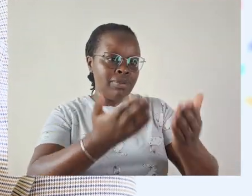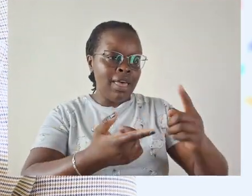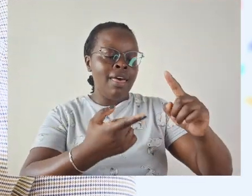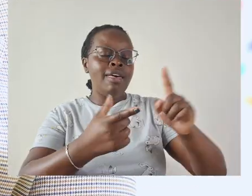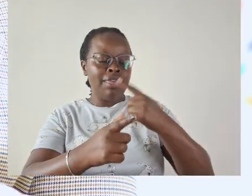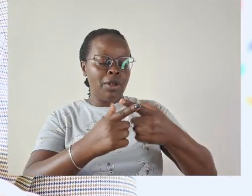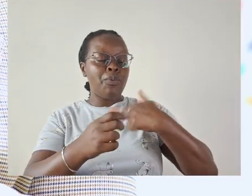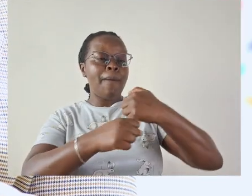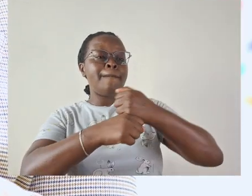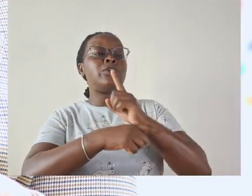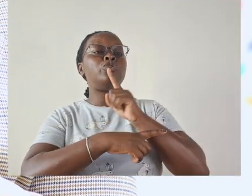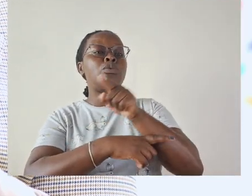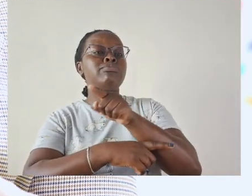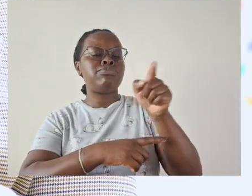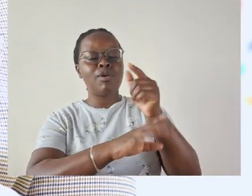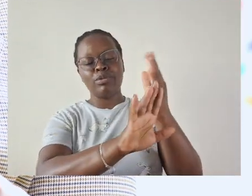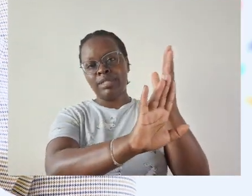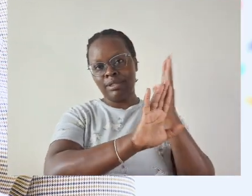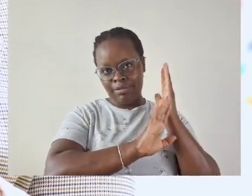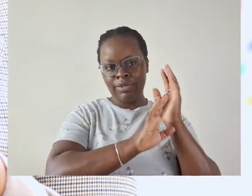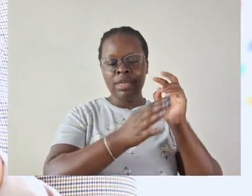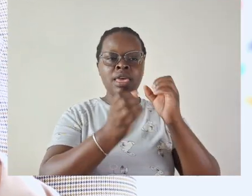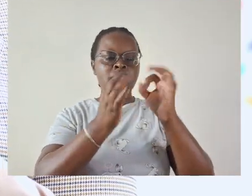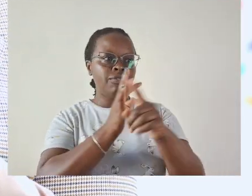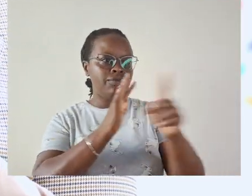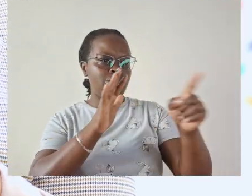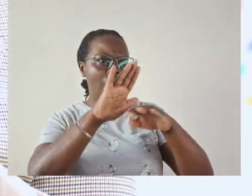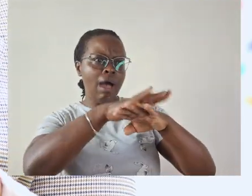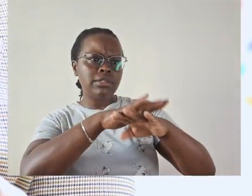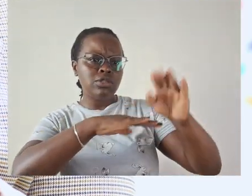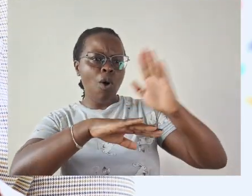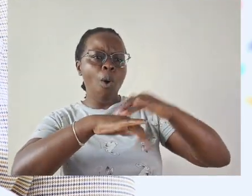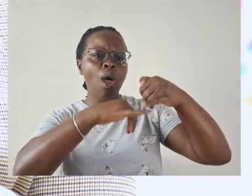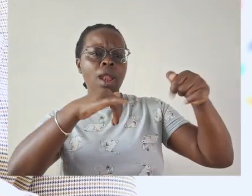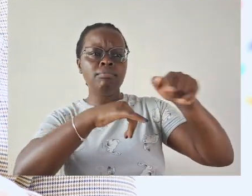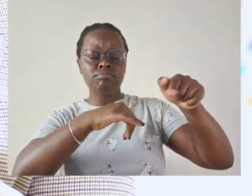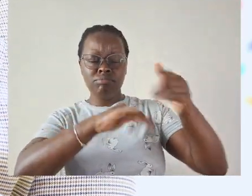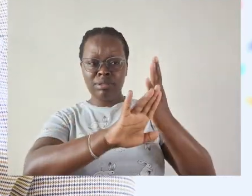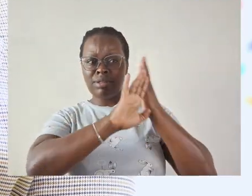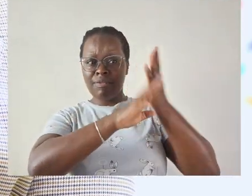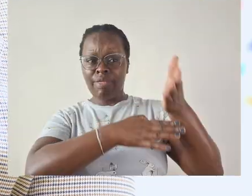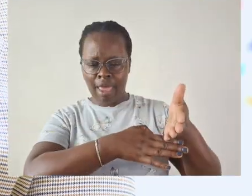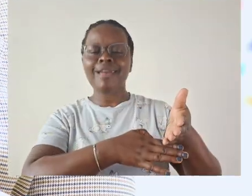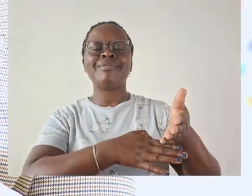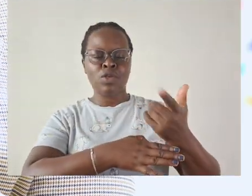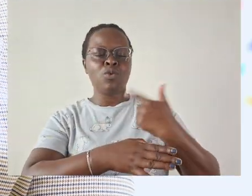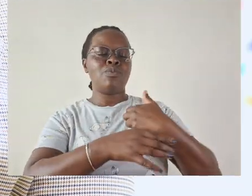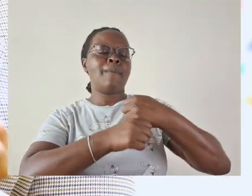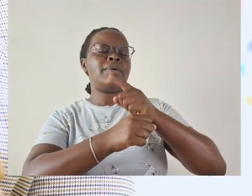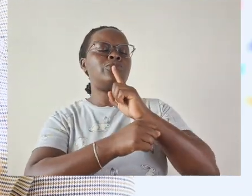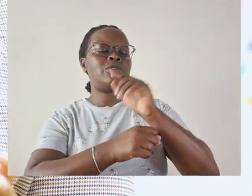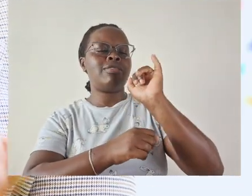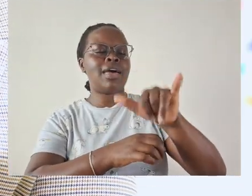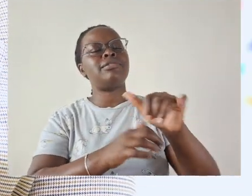big ensuring that we are safe by ourselves, but also advocating for safety by design principles and systems,